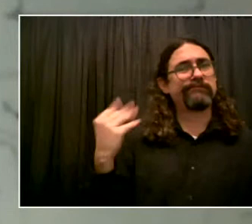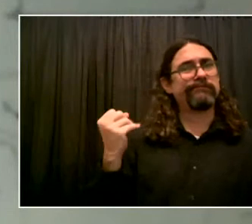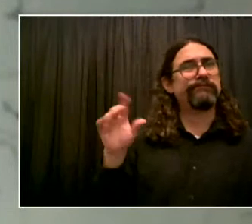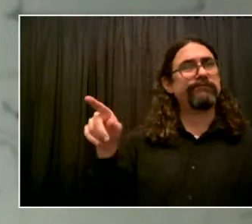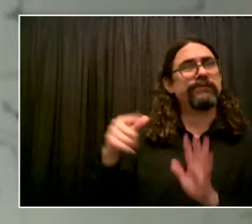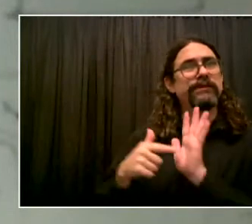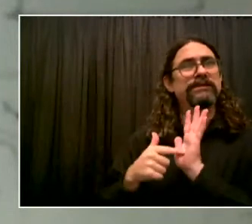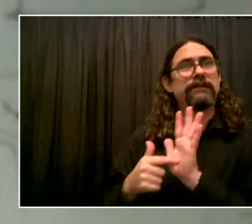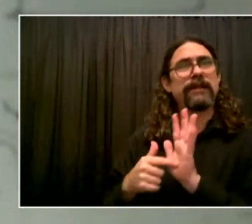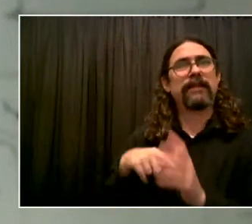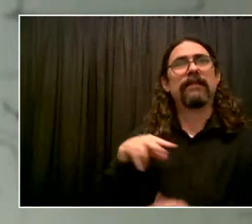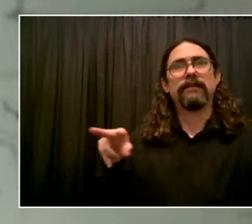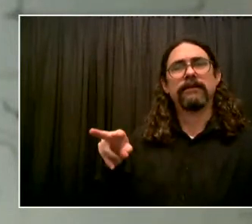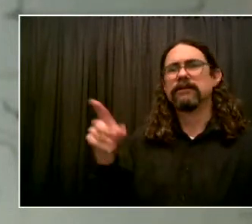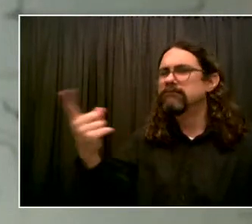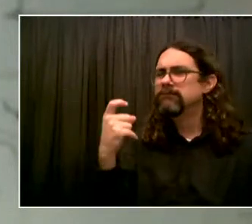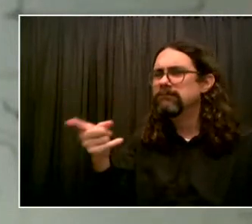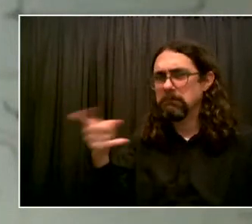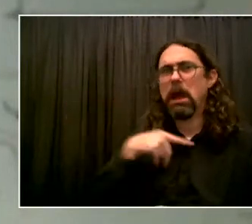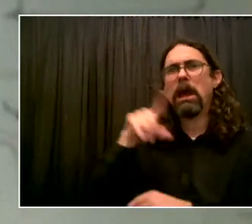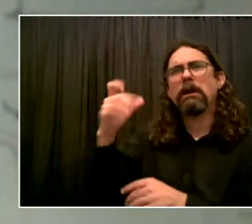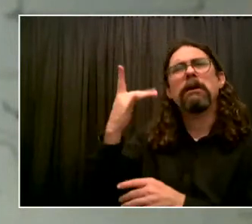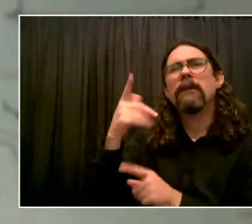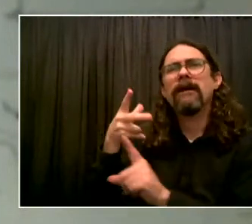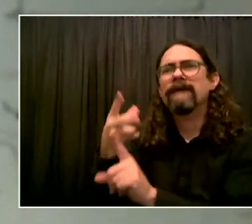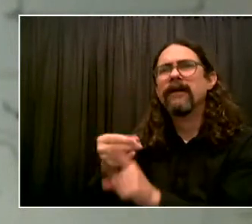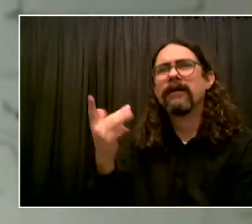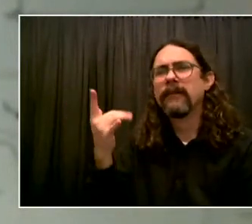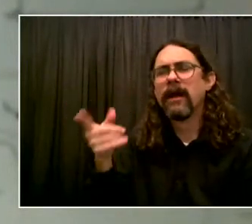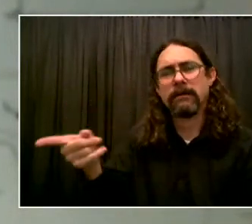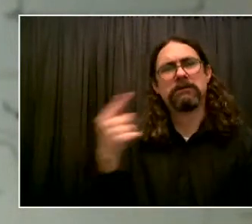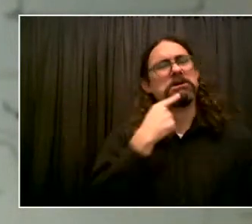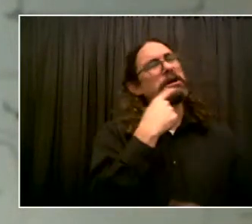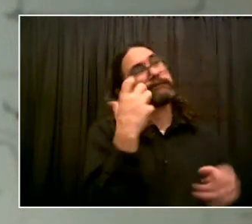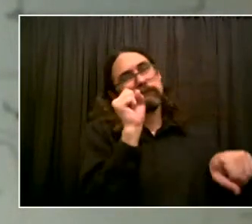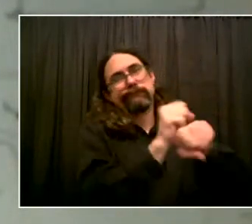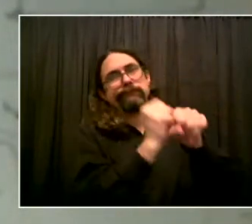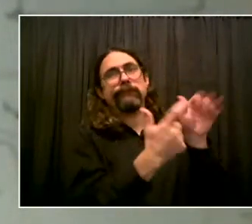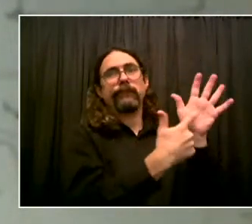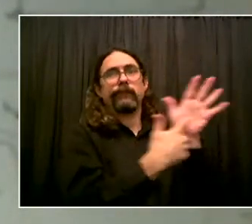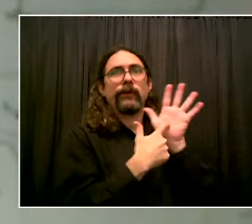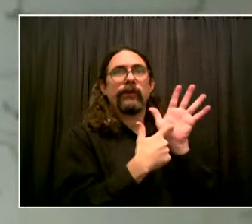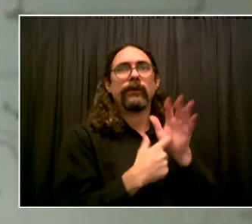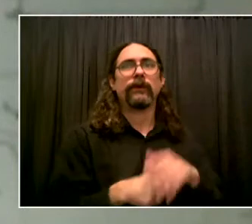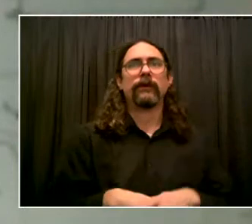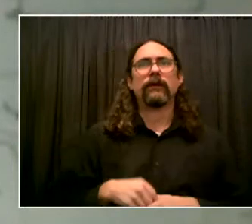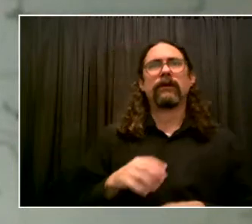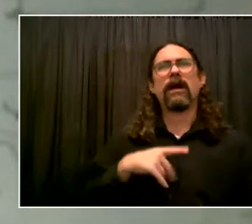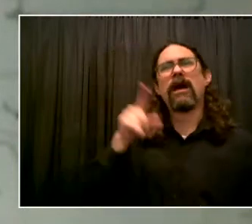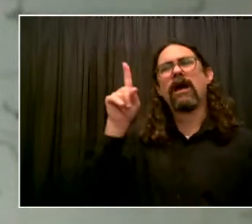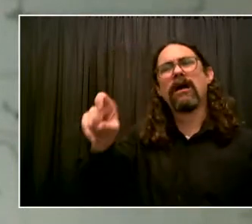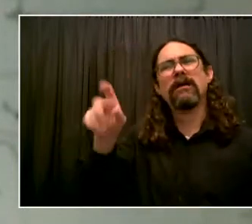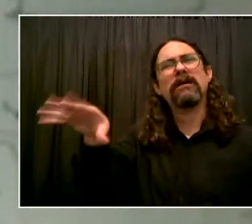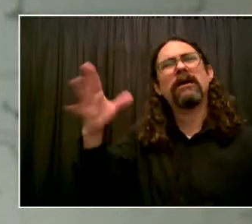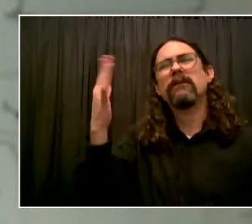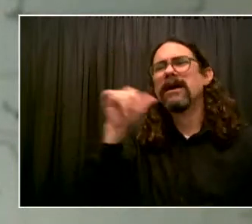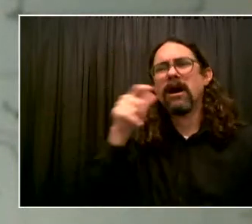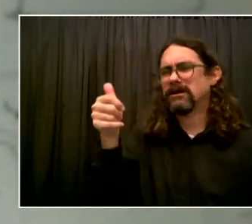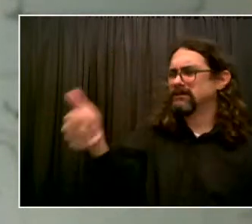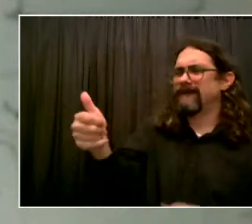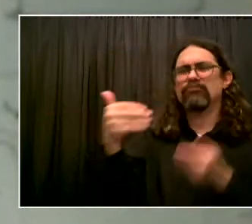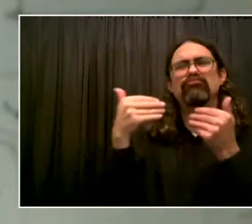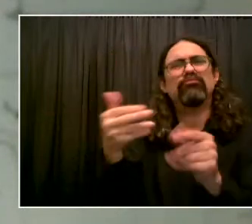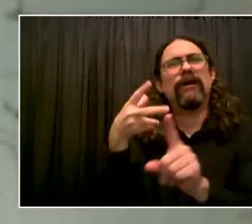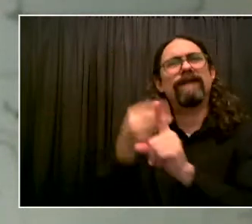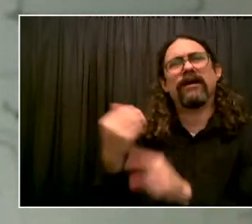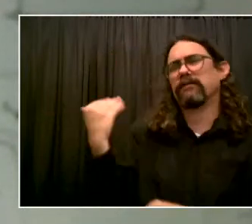When asked why he hadn't before, he said, "I don't like shots. Why would anyone get a shot unless they had